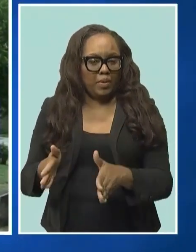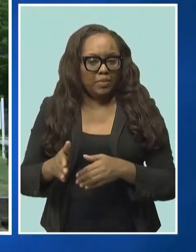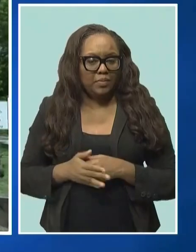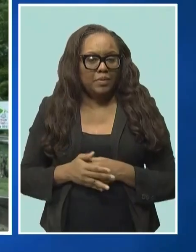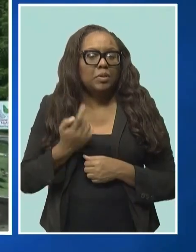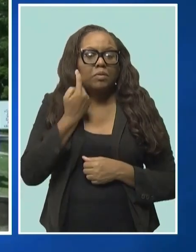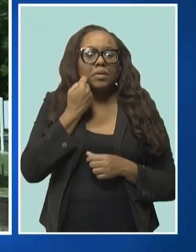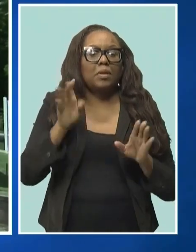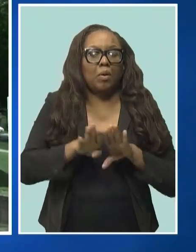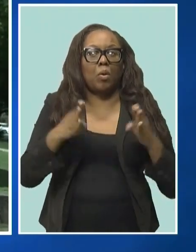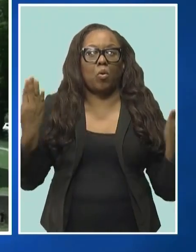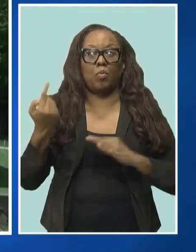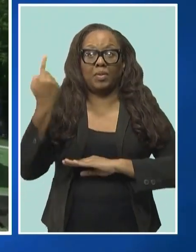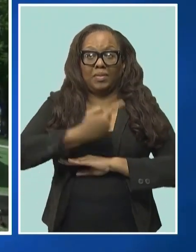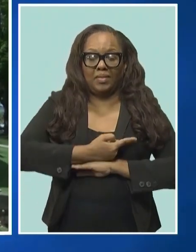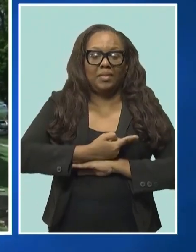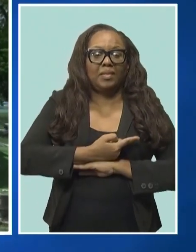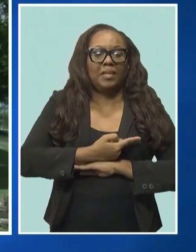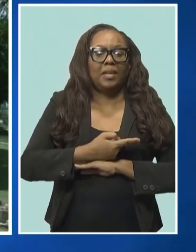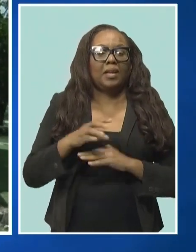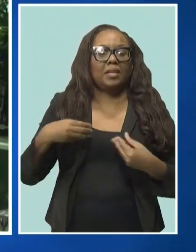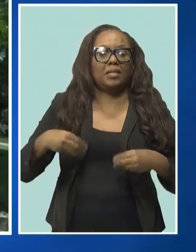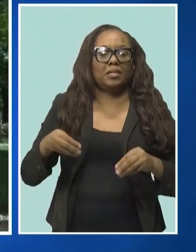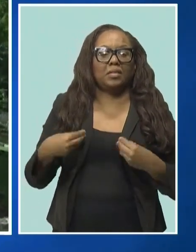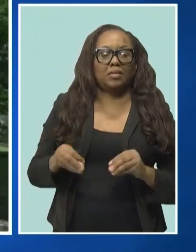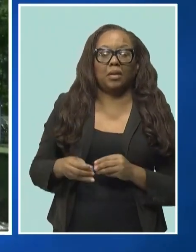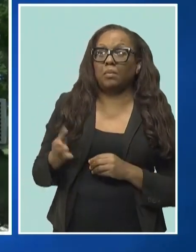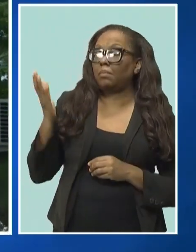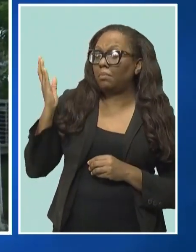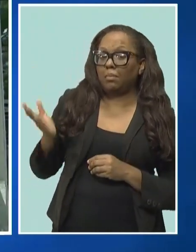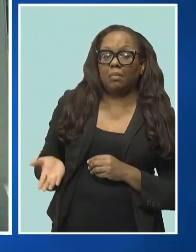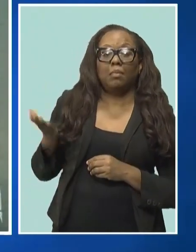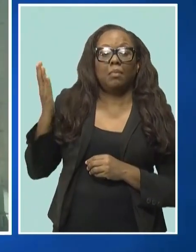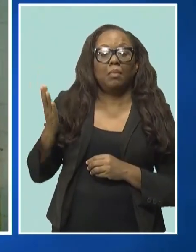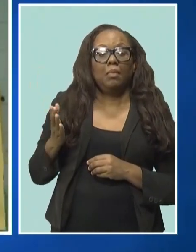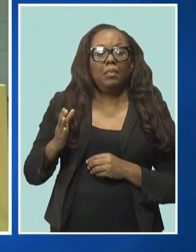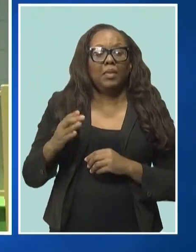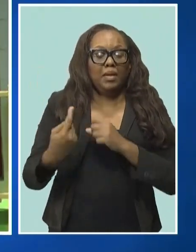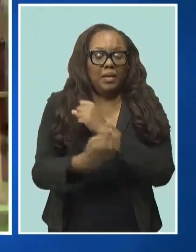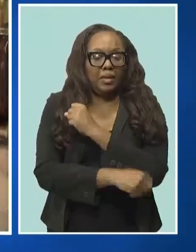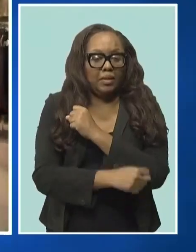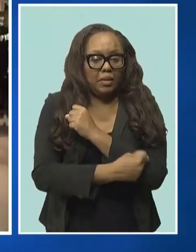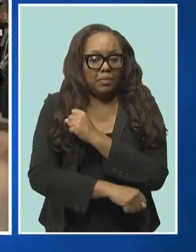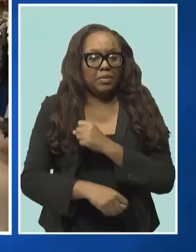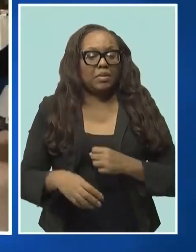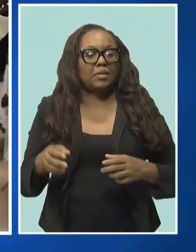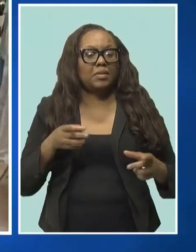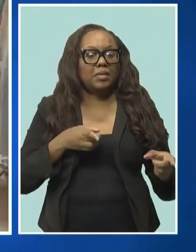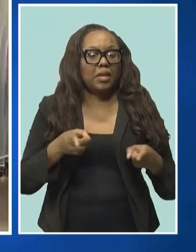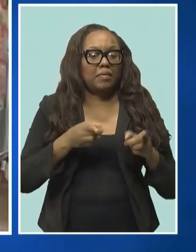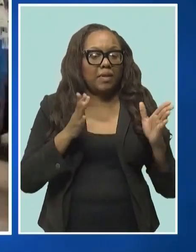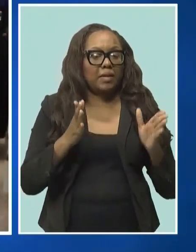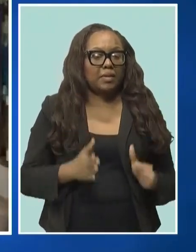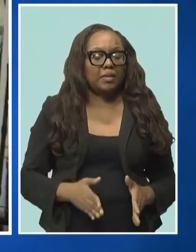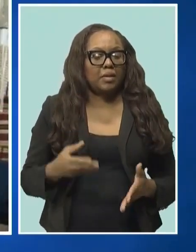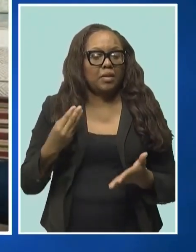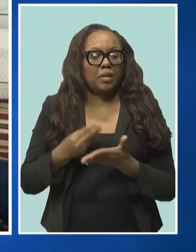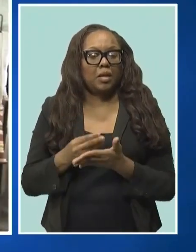at its Donation Nation charity shop, location at the Charities Trust at Little Edgehill, Melrose Road, St.